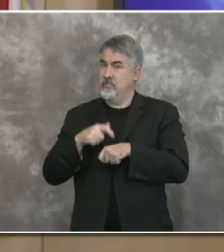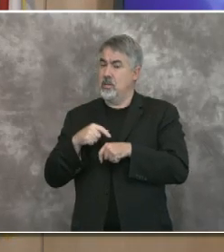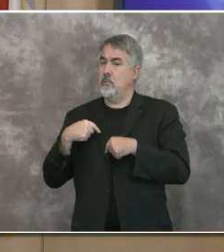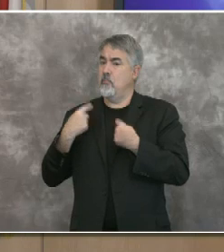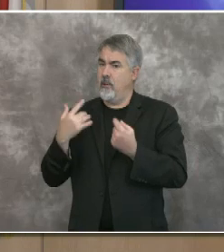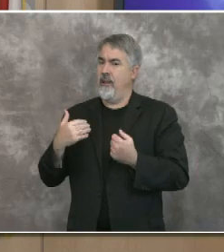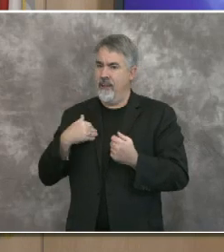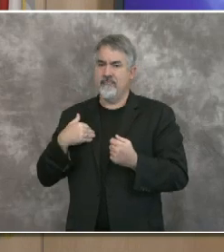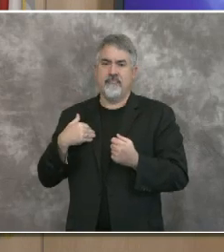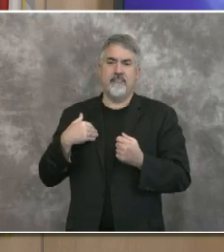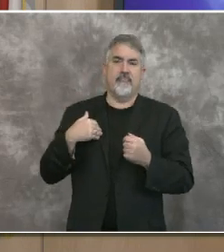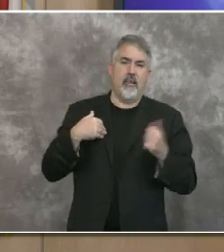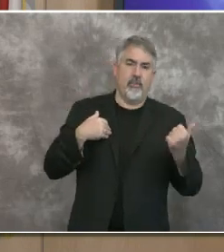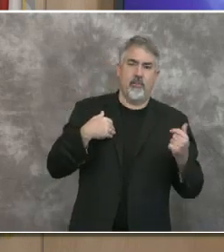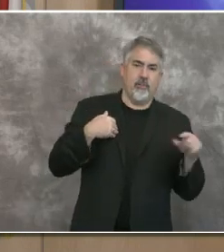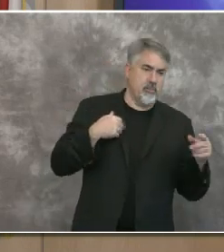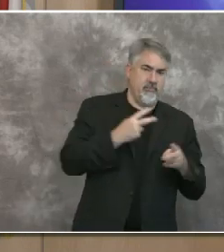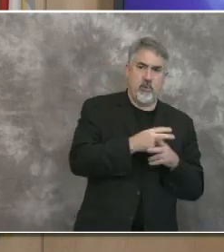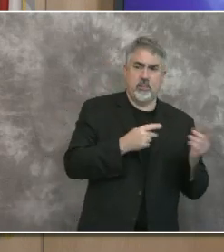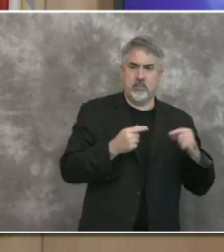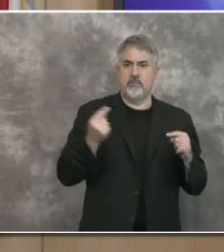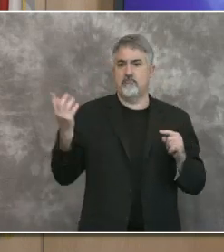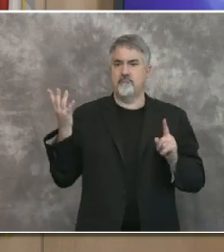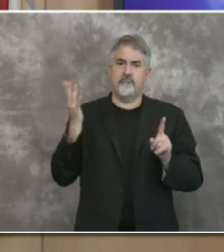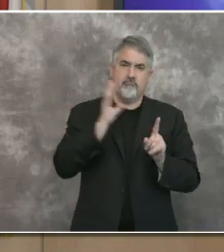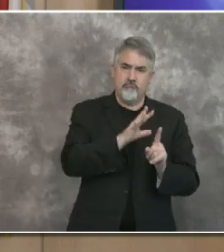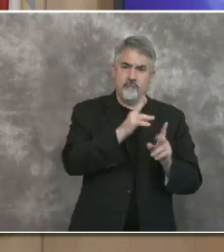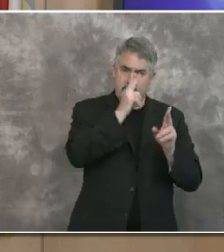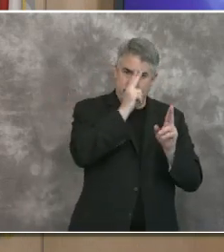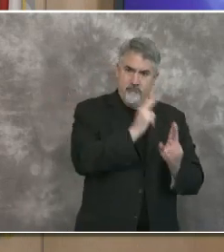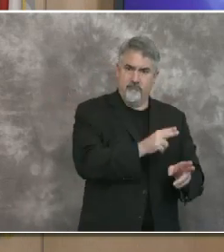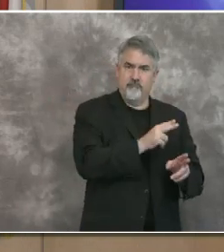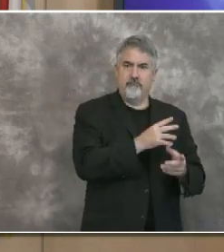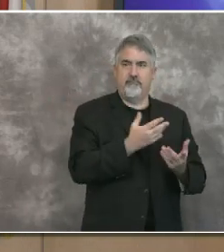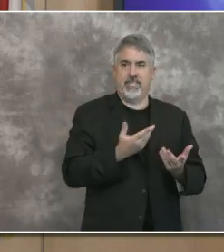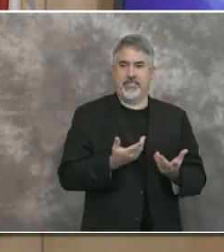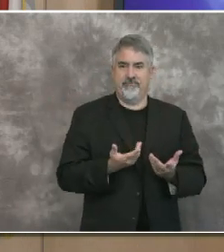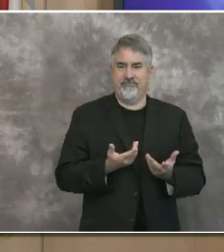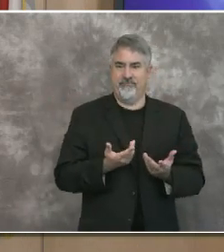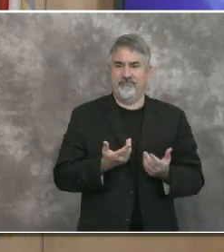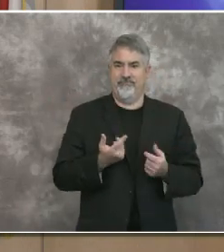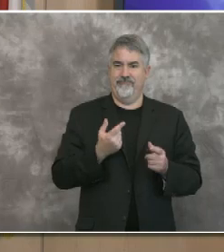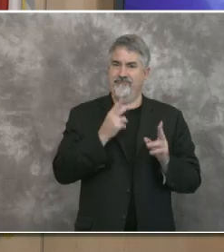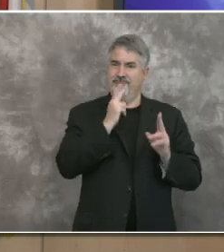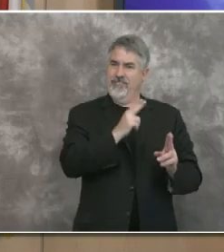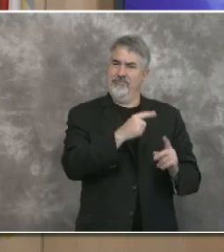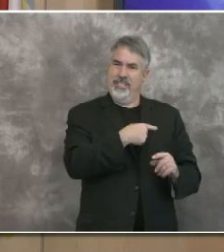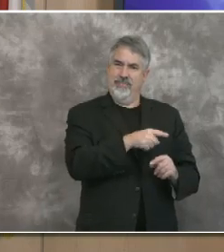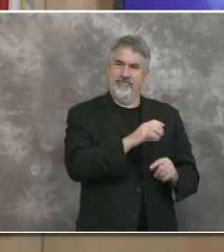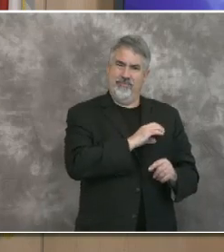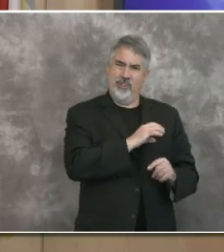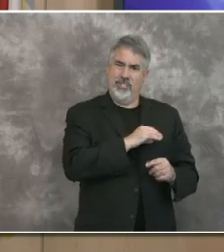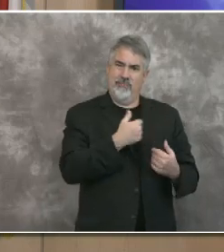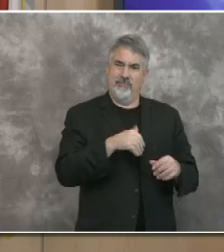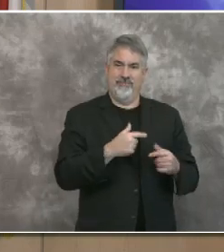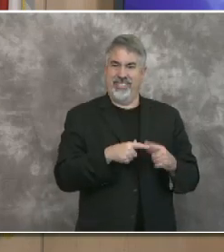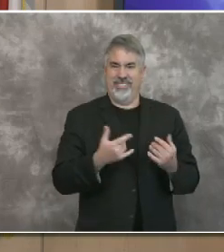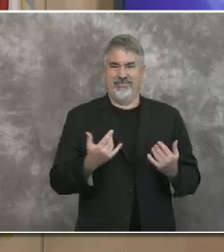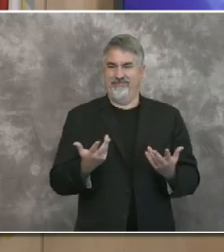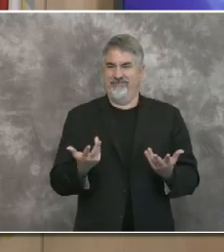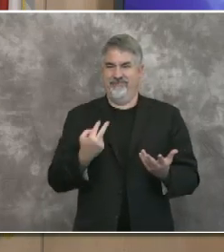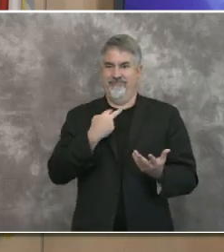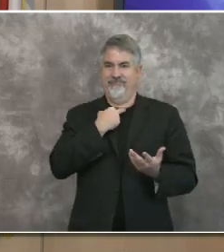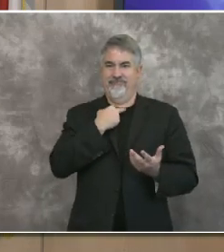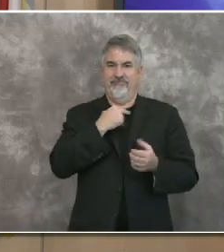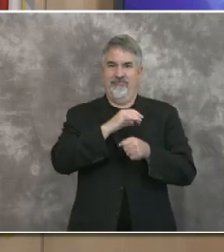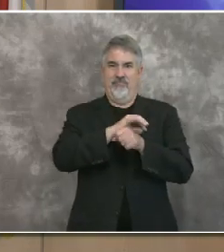of Supervisors, would be at their annual event to pay our respects. But in this